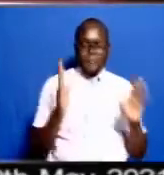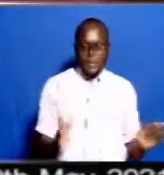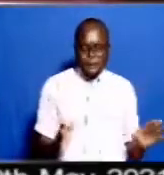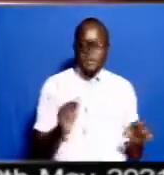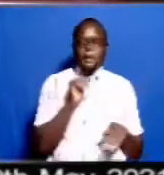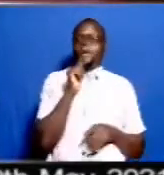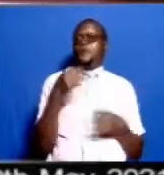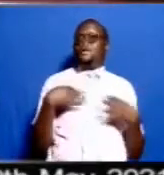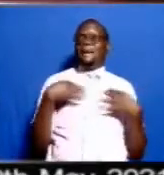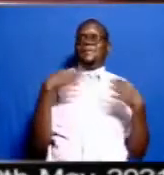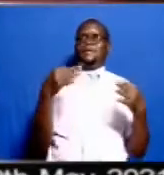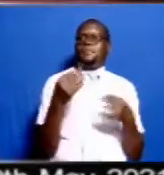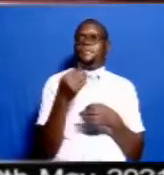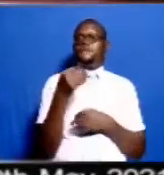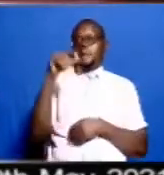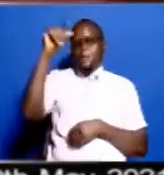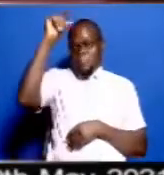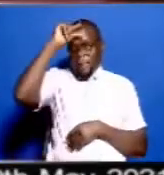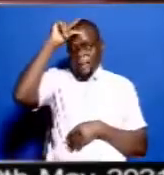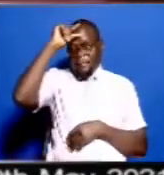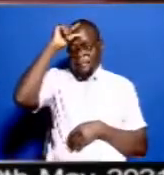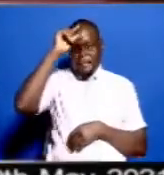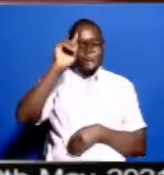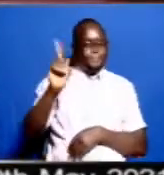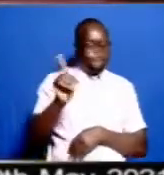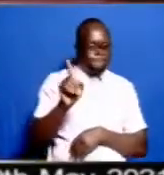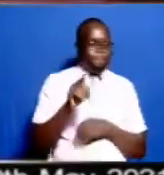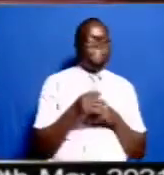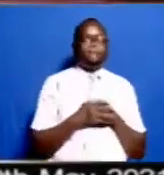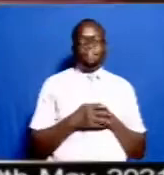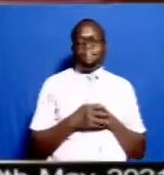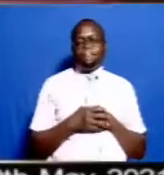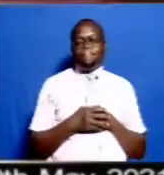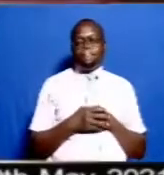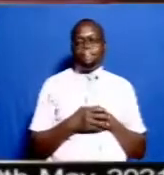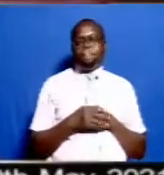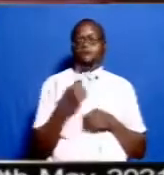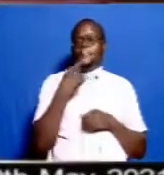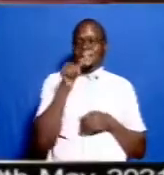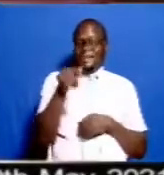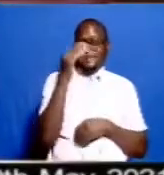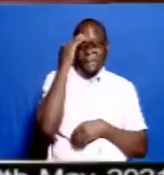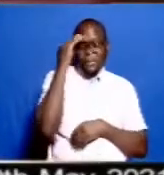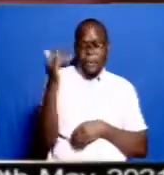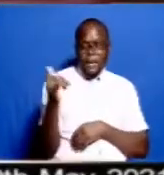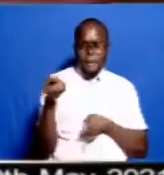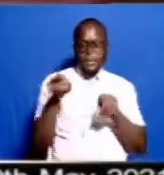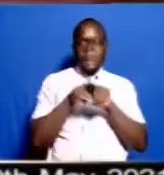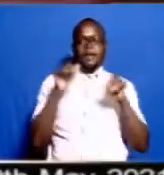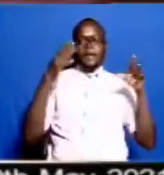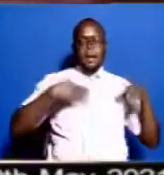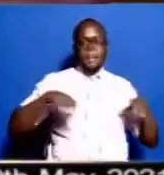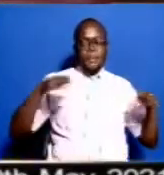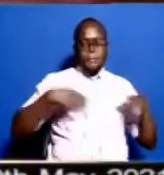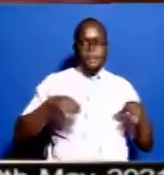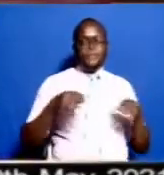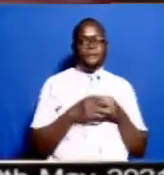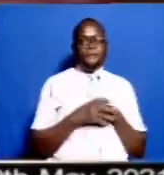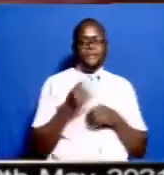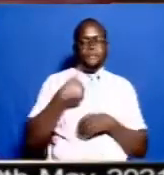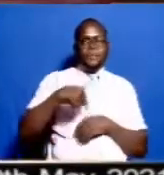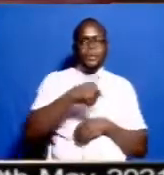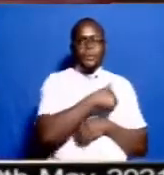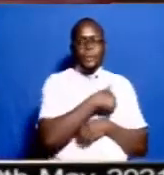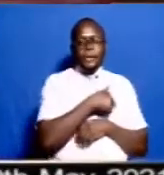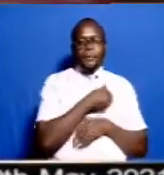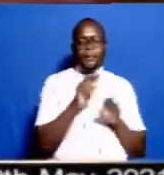and not the interest of government, Madam Speaker. Madam Speaker, I say so because as a people, we